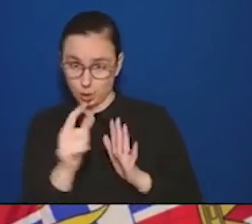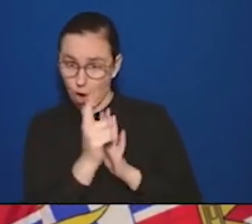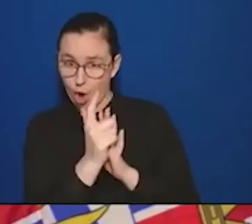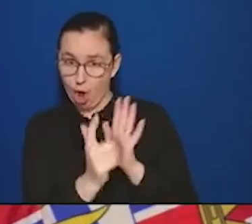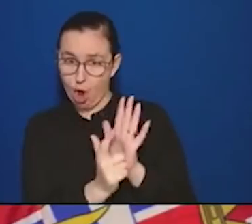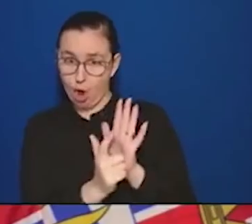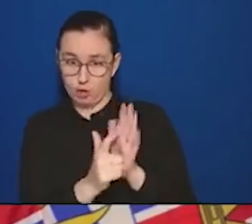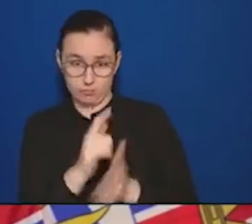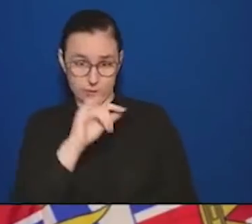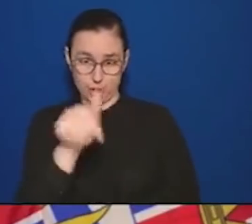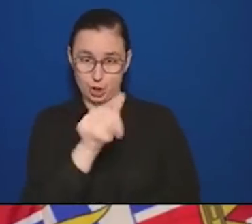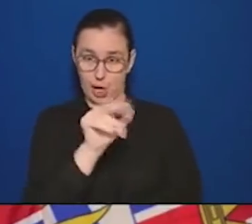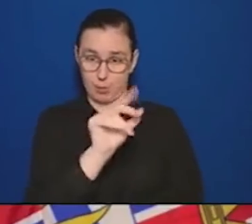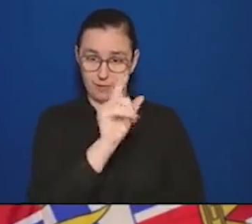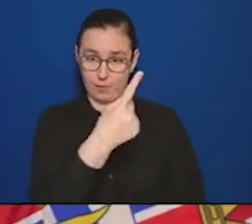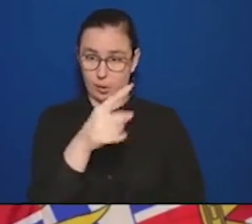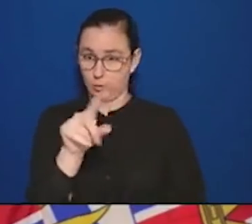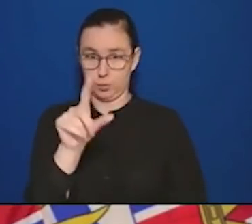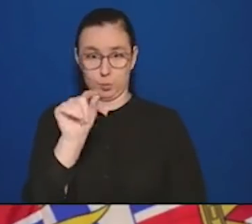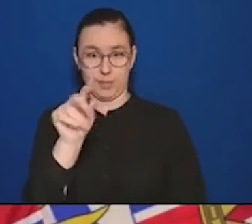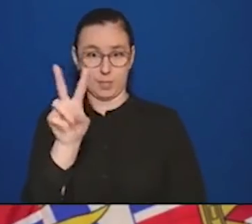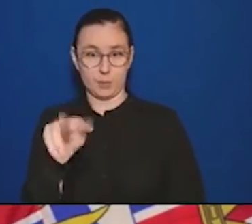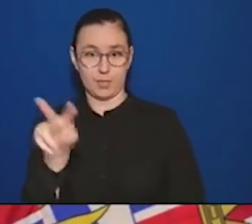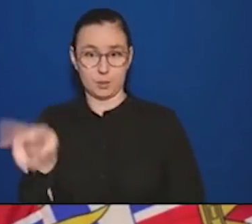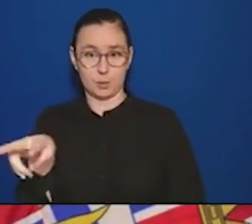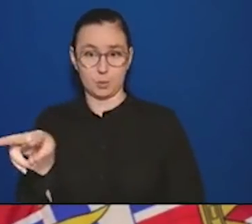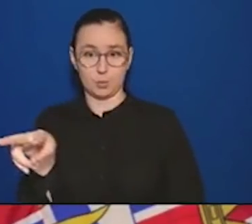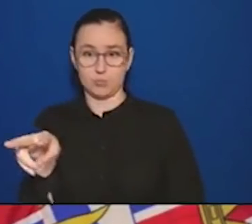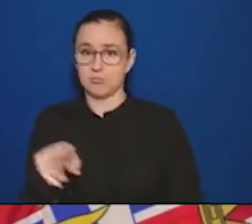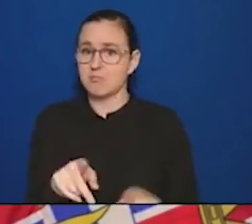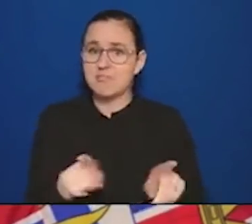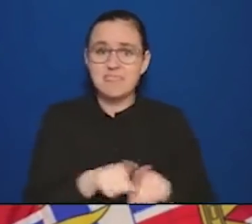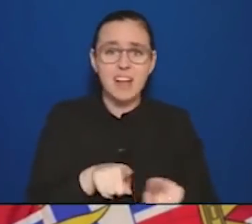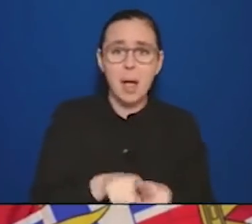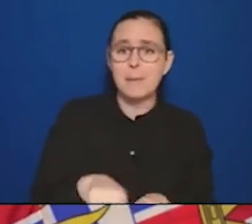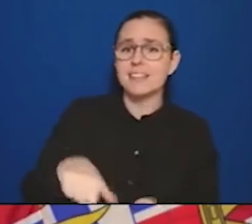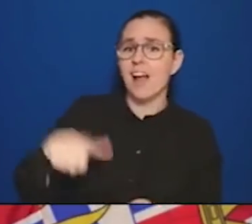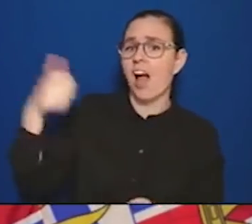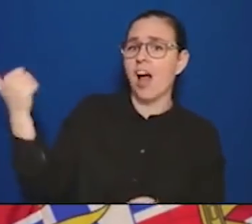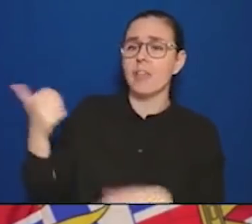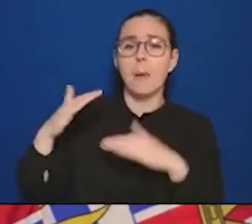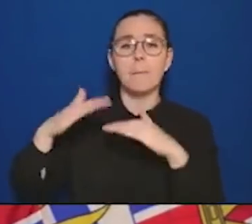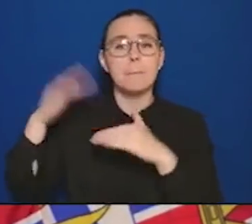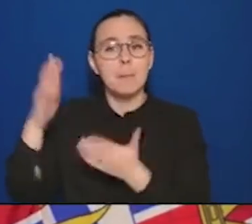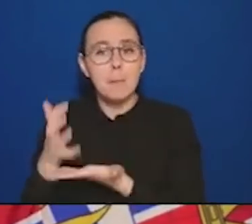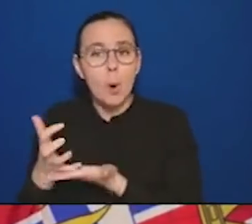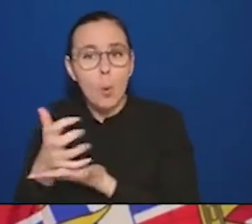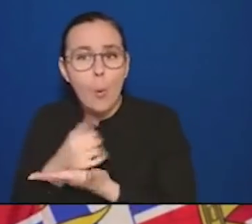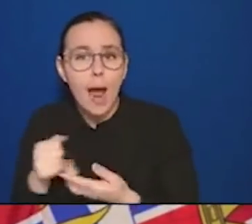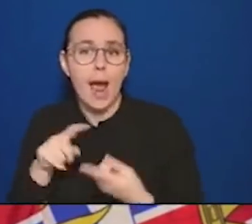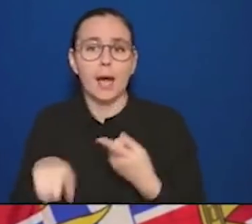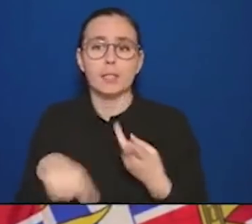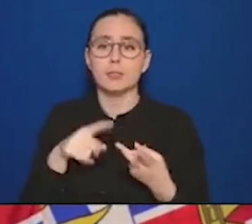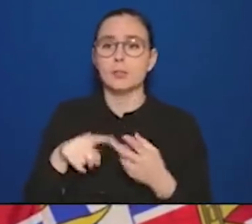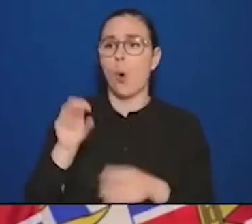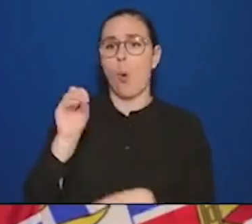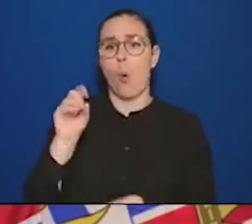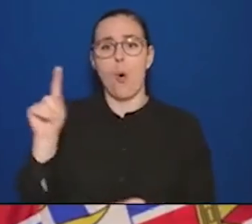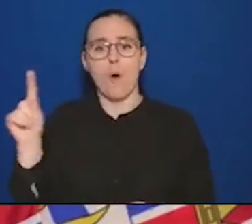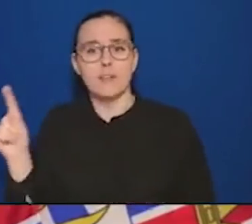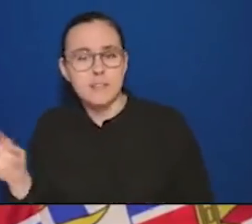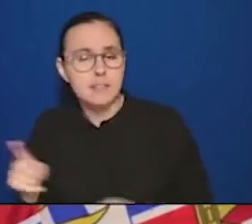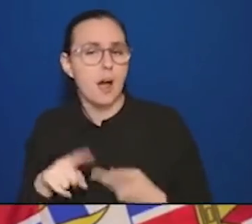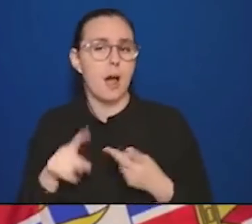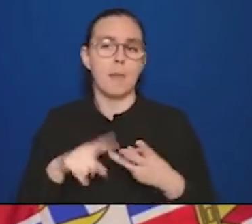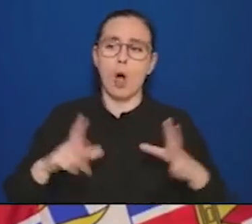minimum standards that we have established in the Employment Standard Act, like a minimum wage, like overtime provisions, or the vacations,